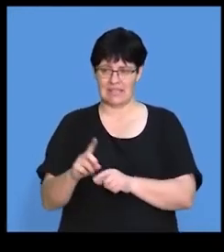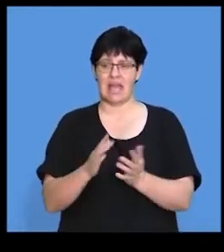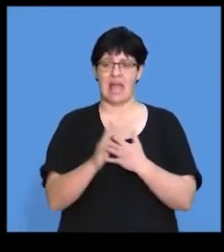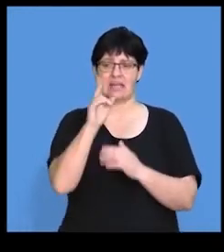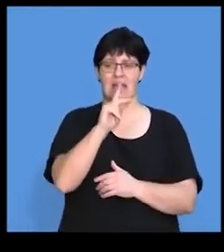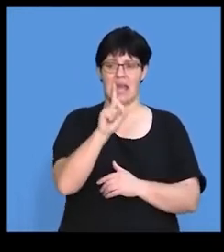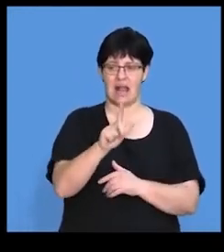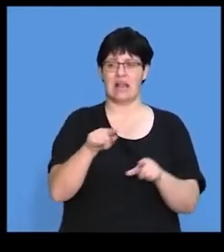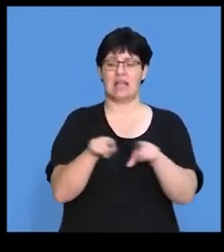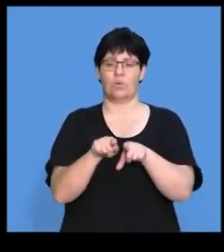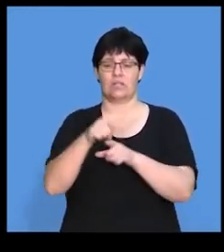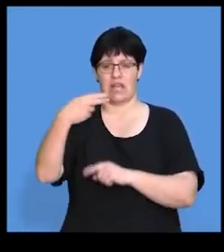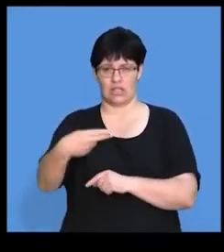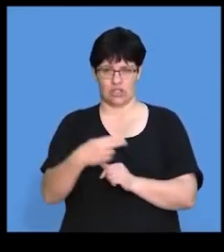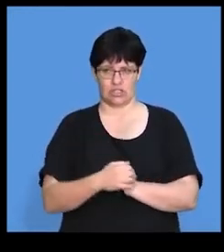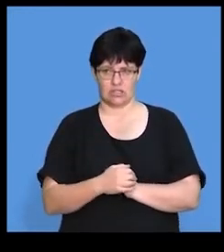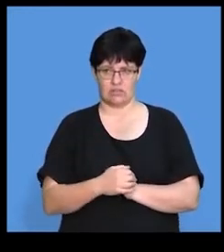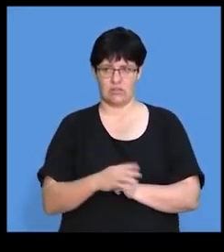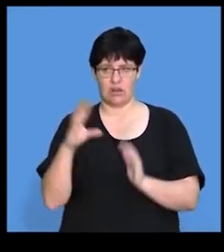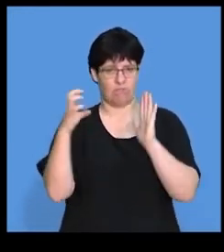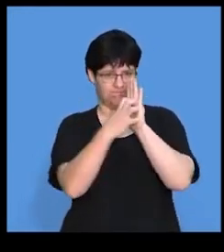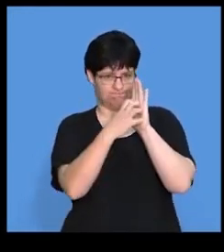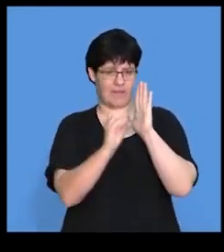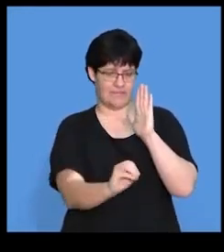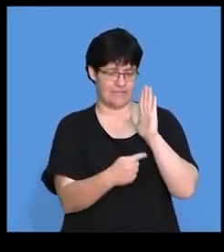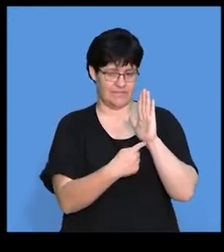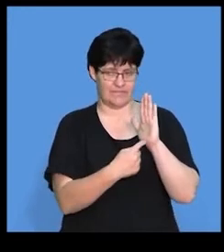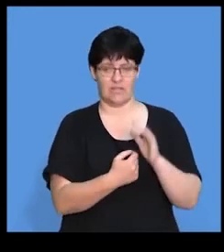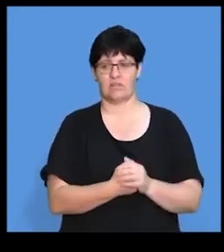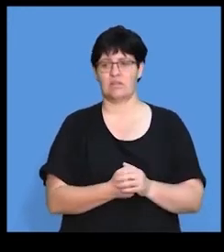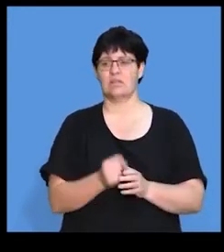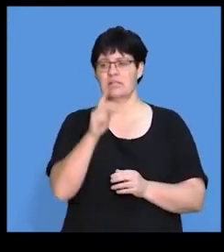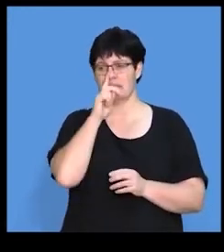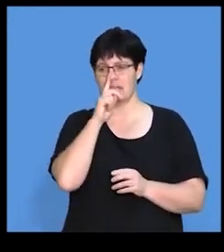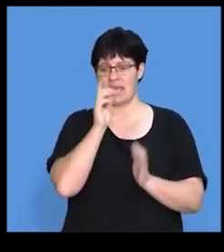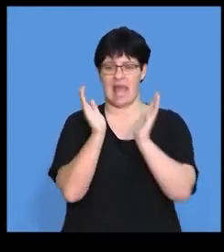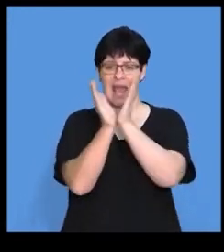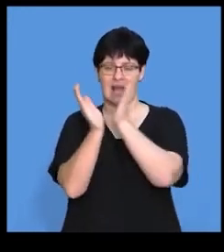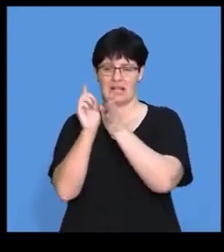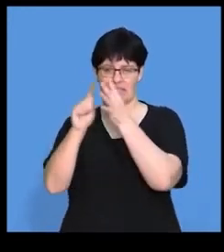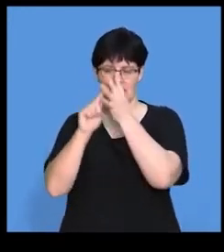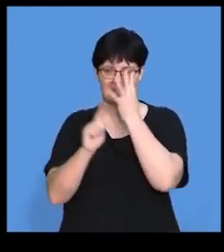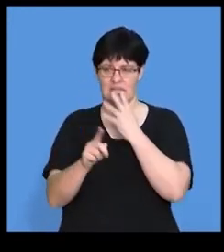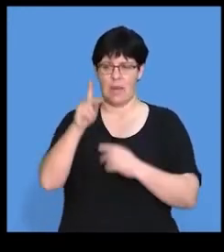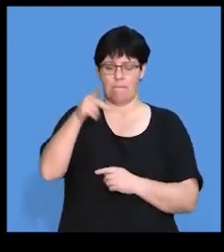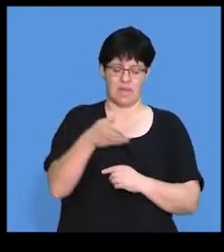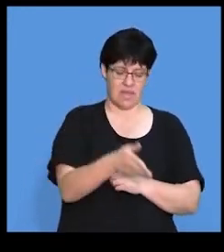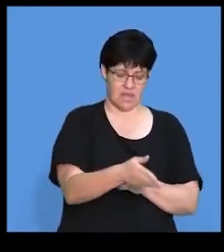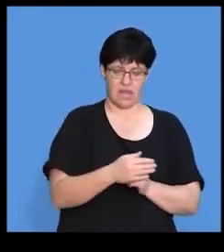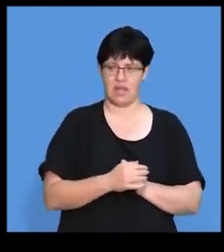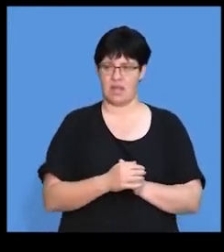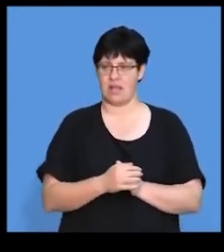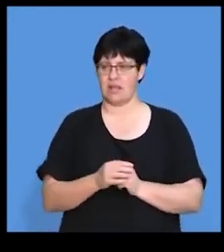D, and KL is equal to H, and I think that's all on the diagram. Okay, so we can see our various angles. That's P